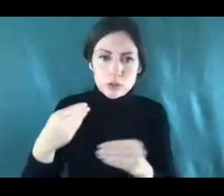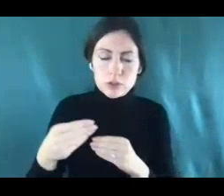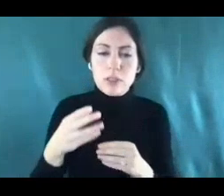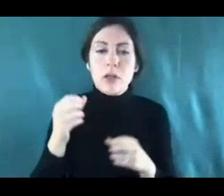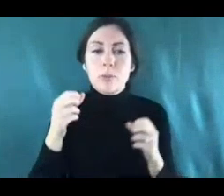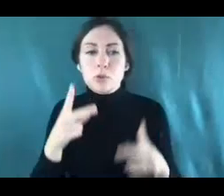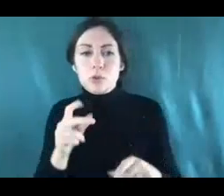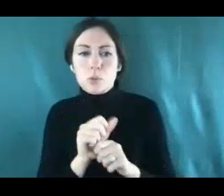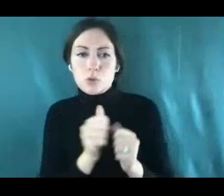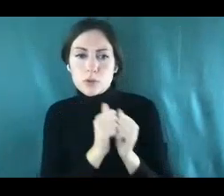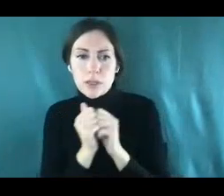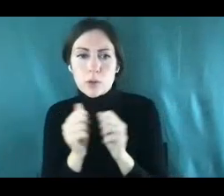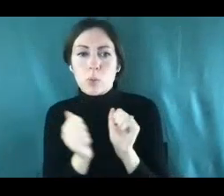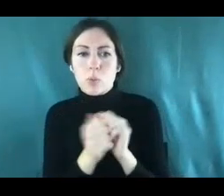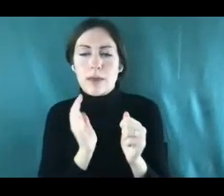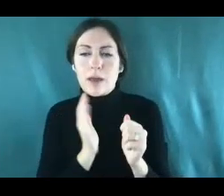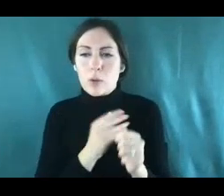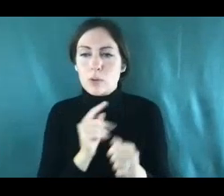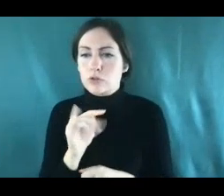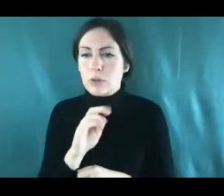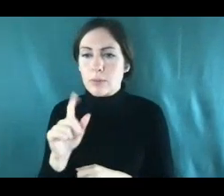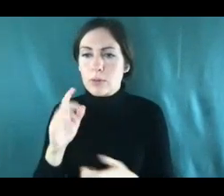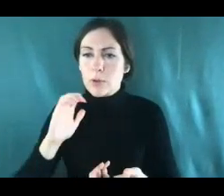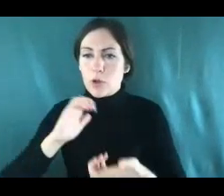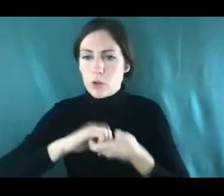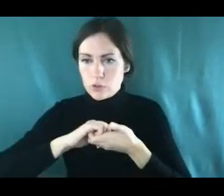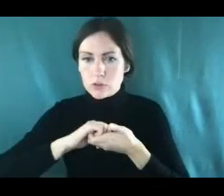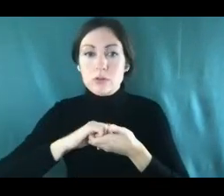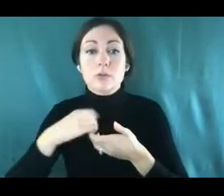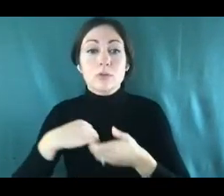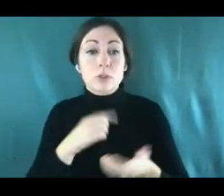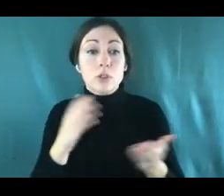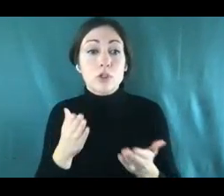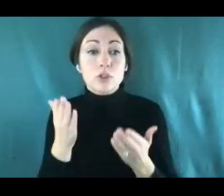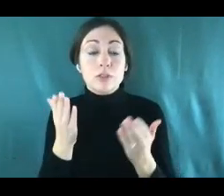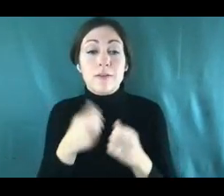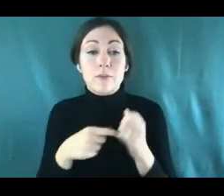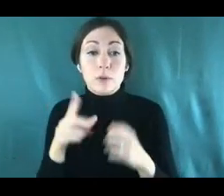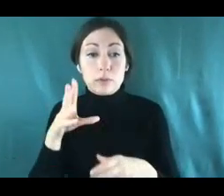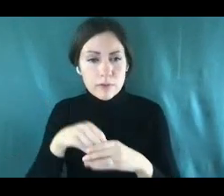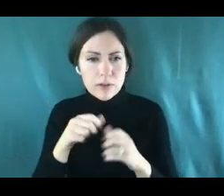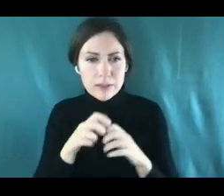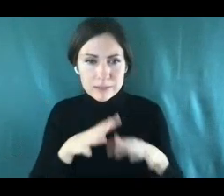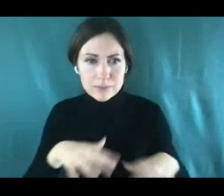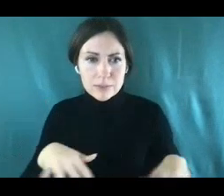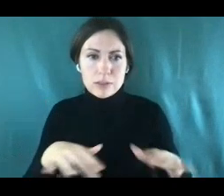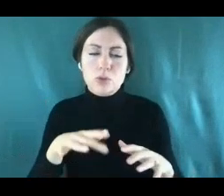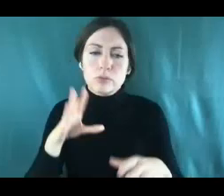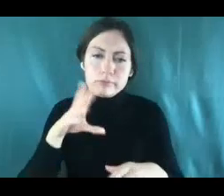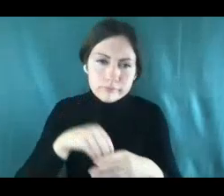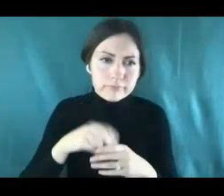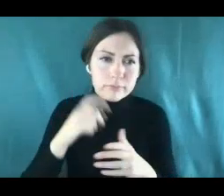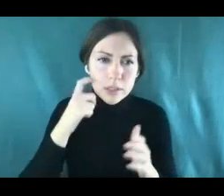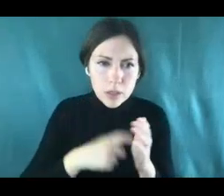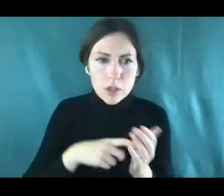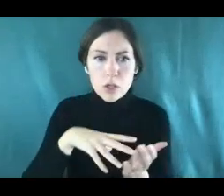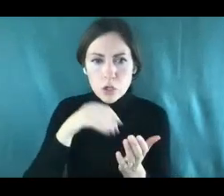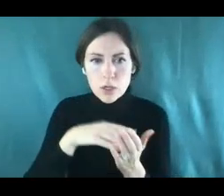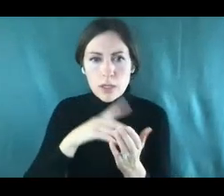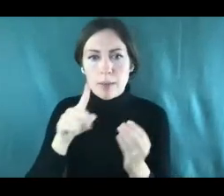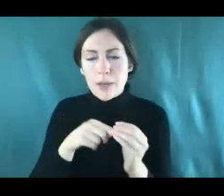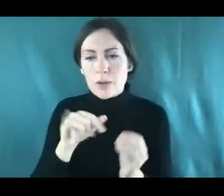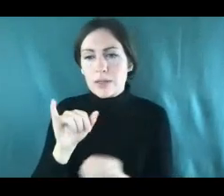our tribal partners. We encourage everyone in this space to engage in acknowledgement and continued learning about the